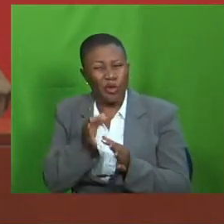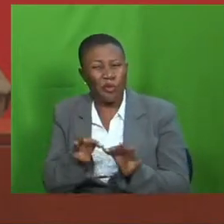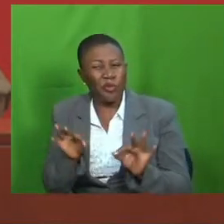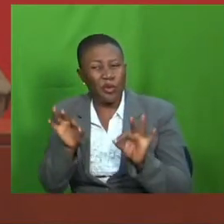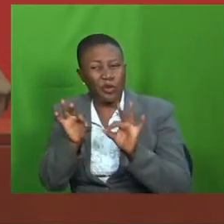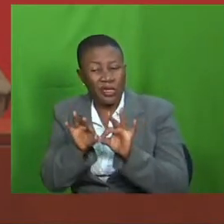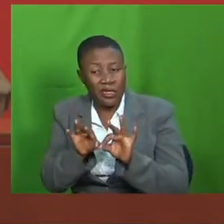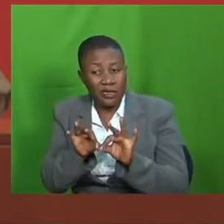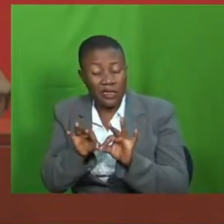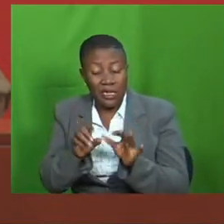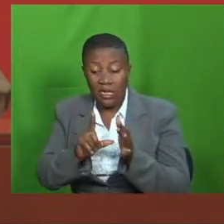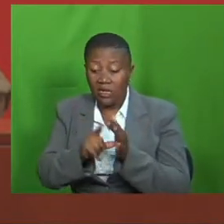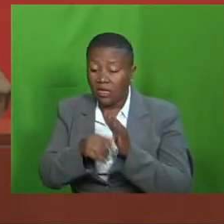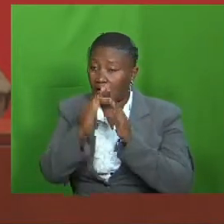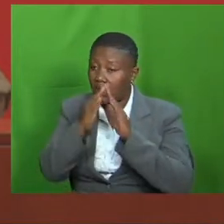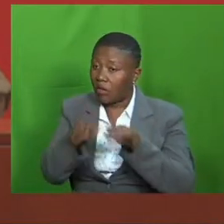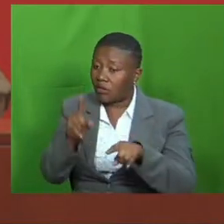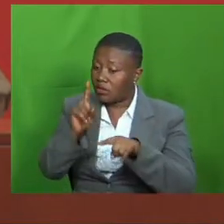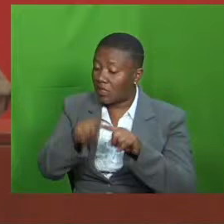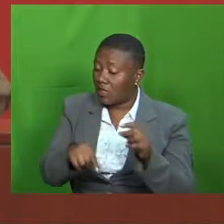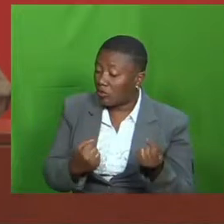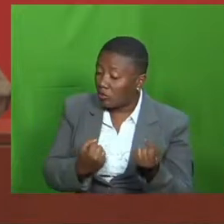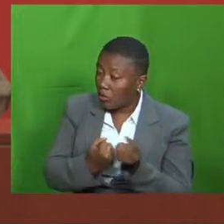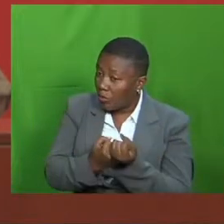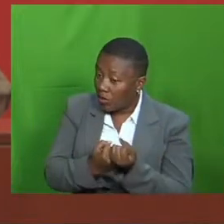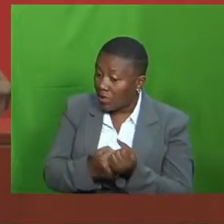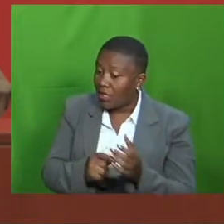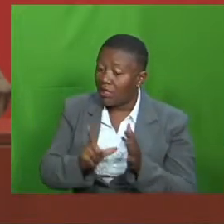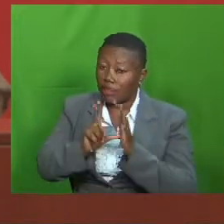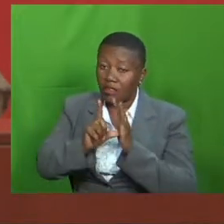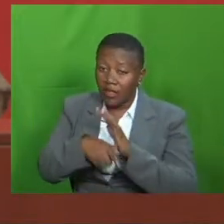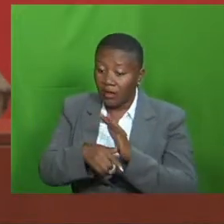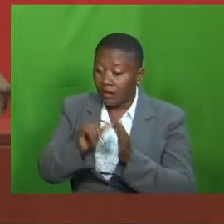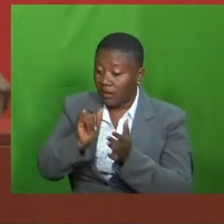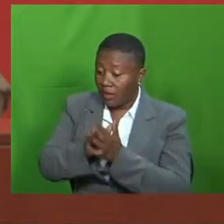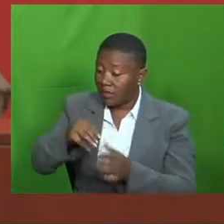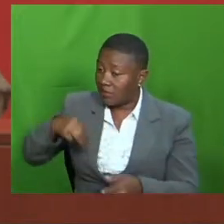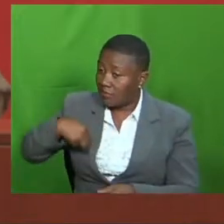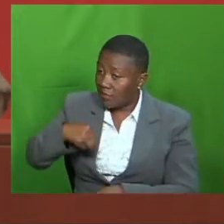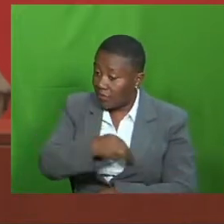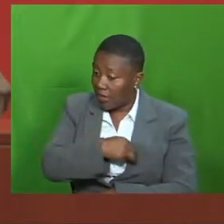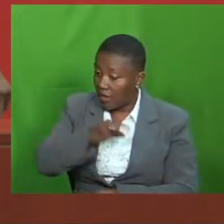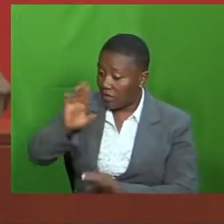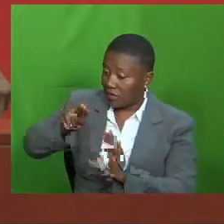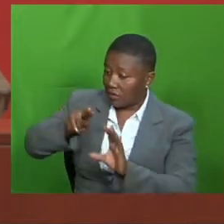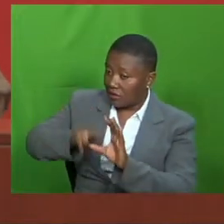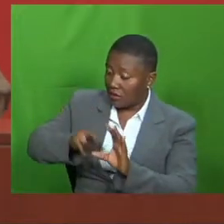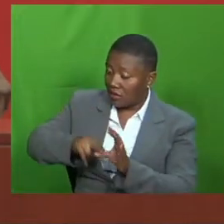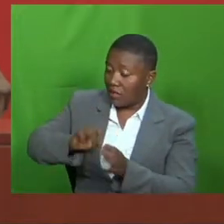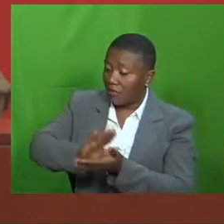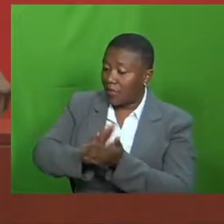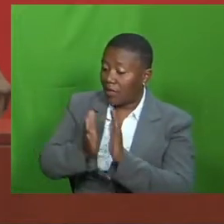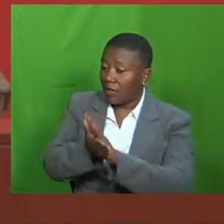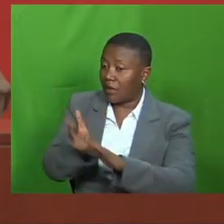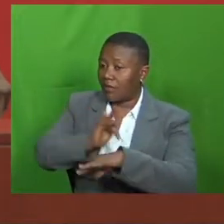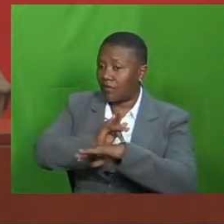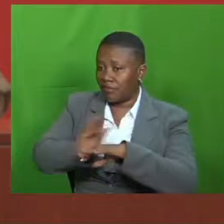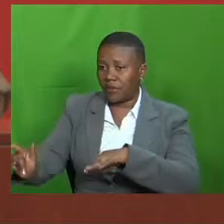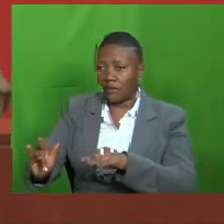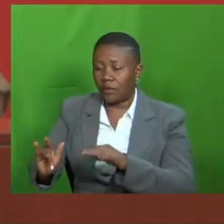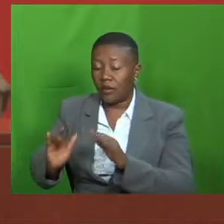that recommendation, the member's seat shall be declared vacant by Mr.